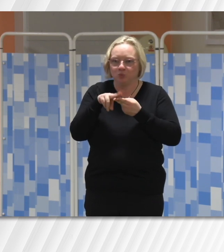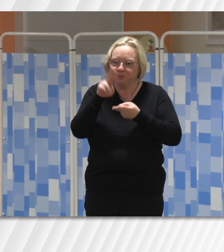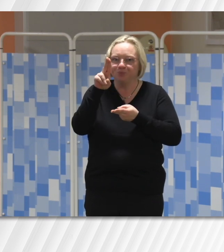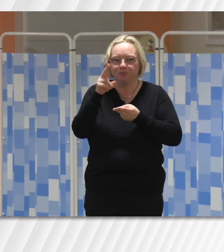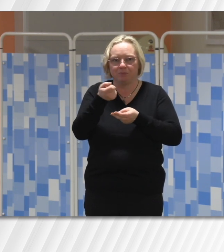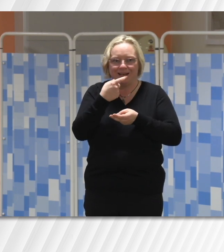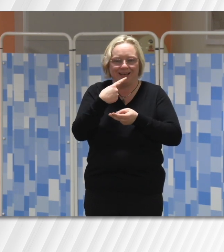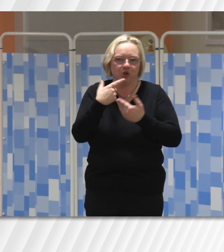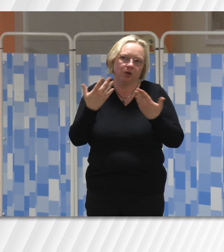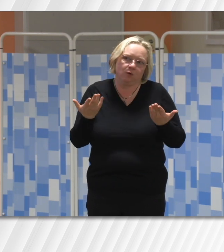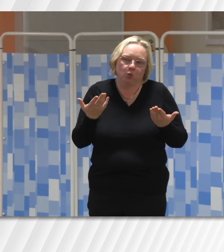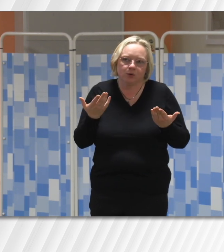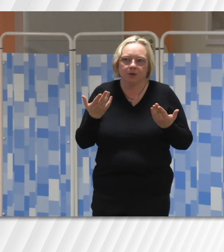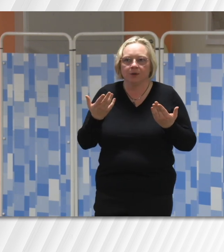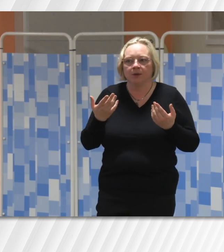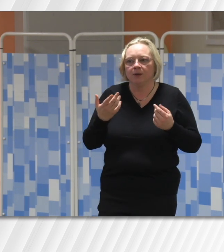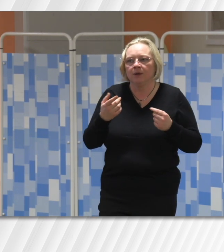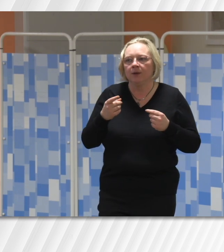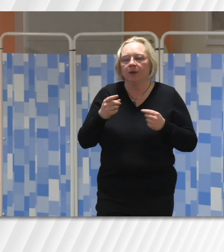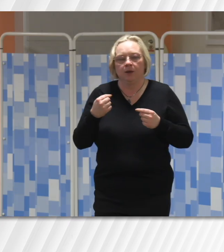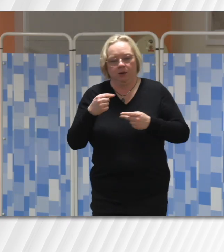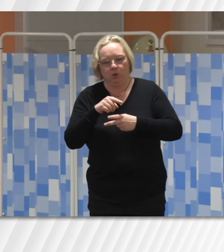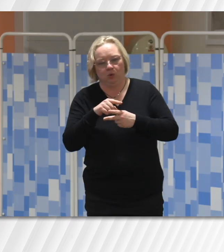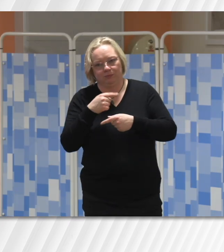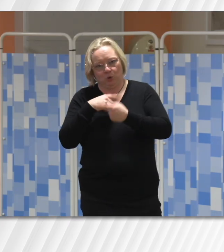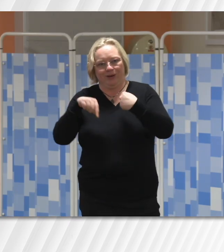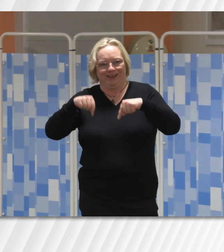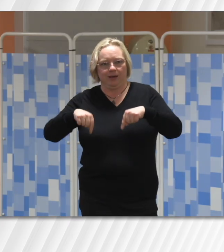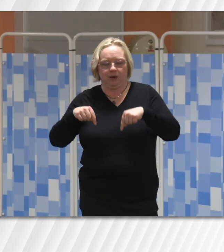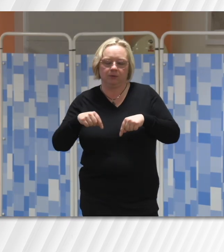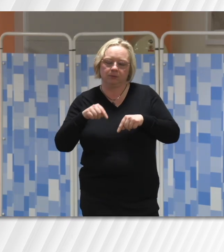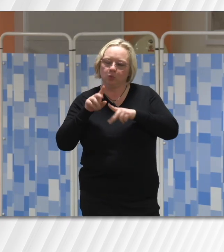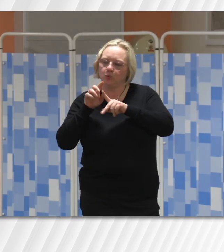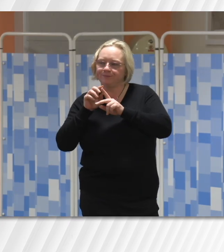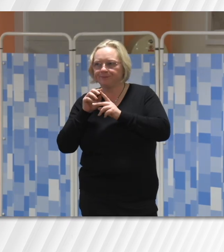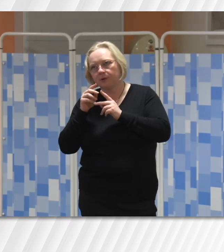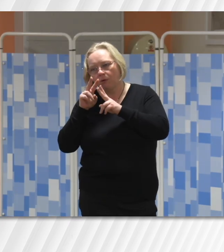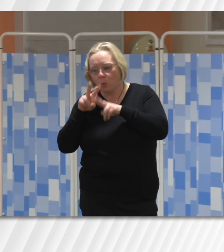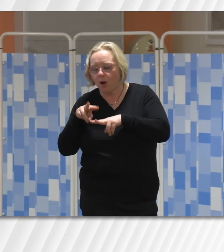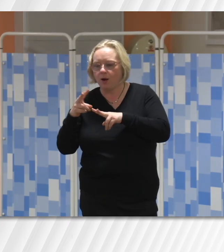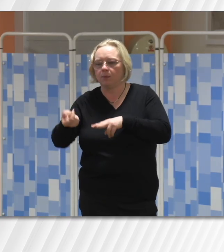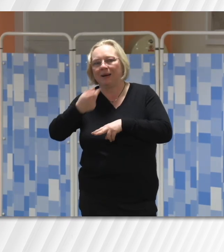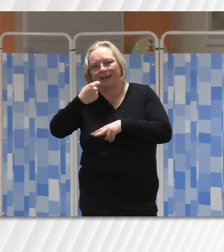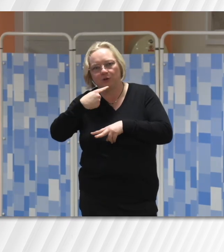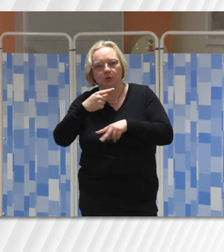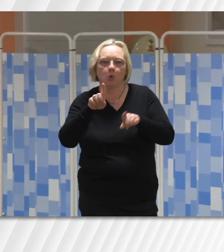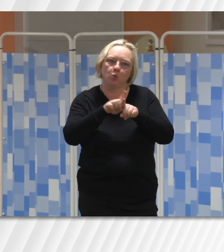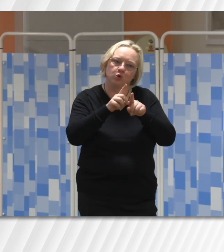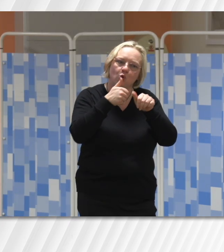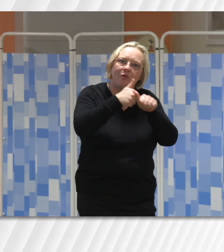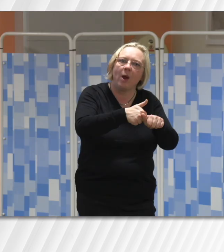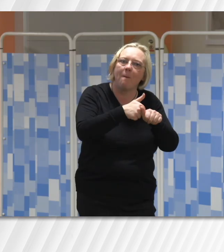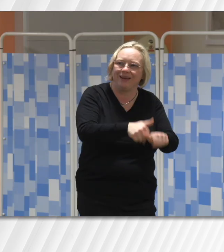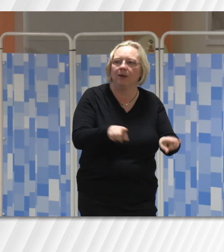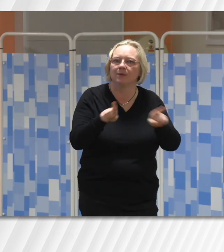because we obviously in Derby take a two-pronged approach. We look at medication, but we look at therapy intervention, which is just as beneficial to